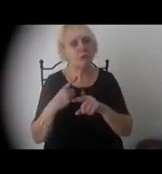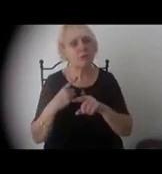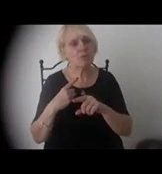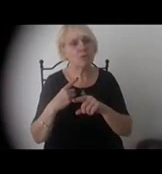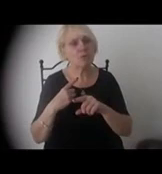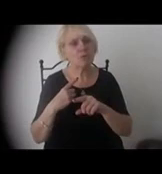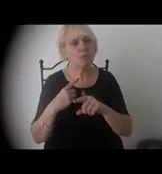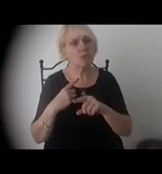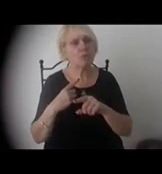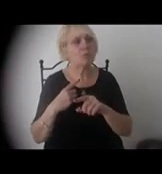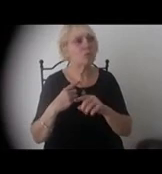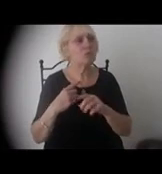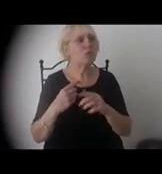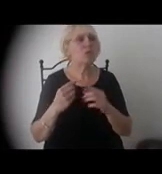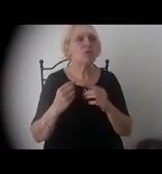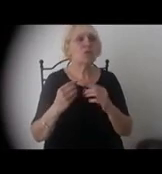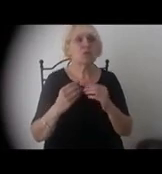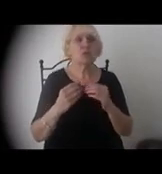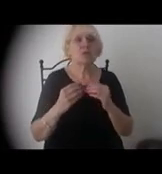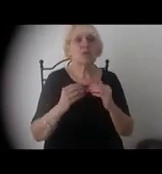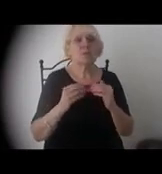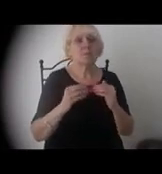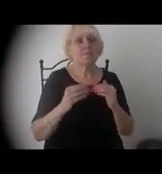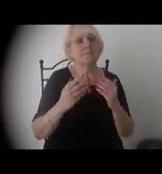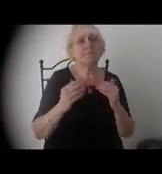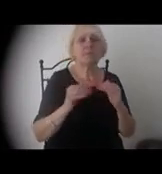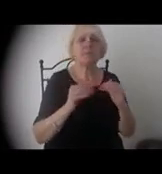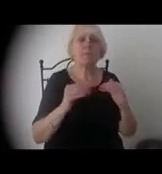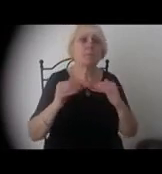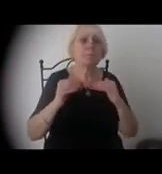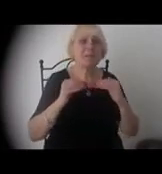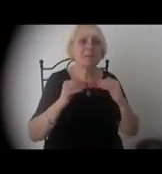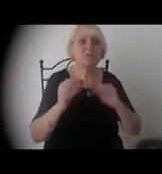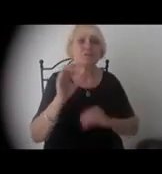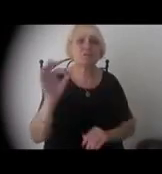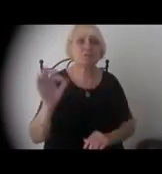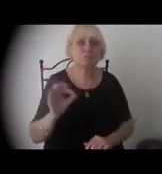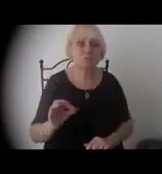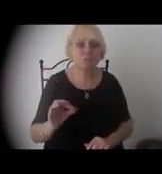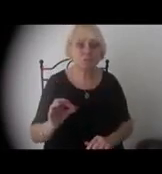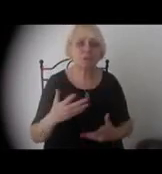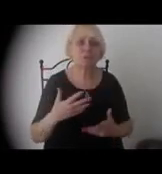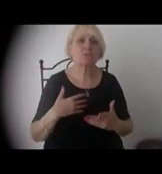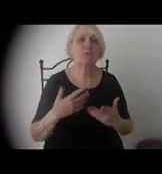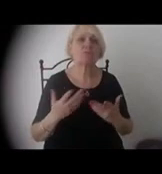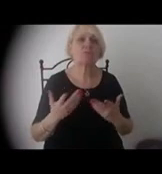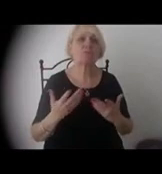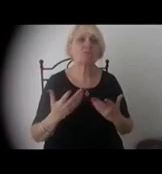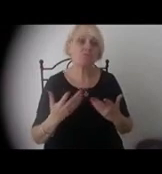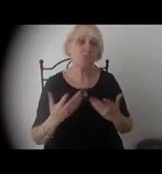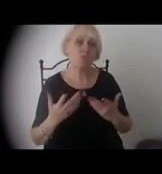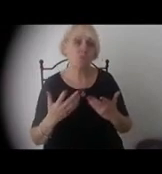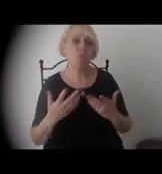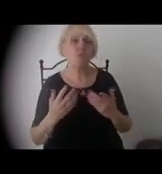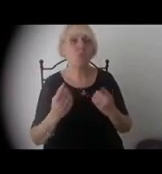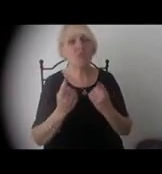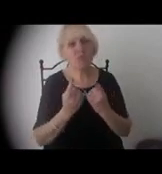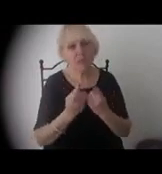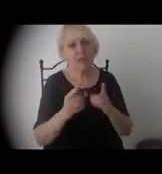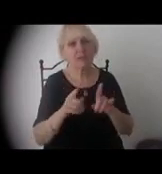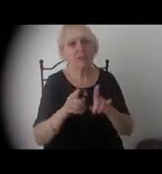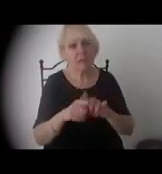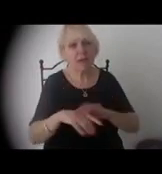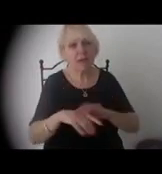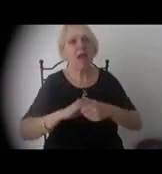hand washing and so on, and to the risks. And very much,